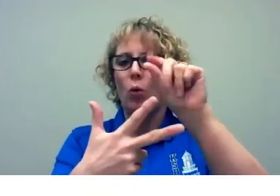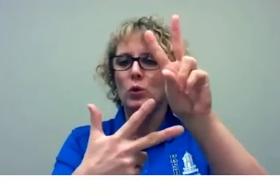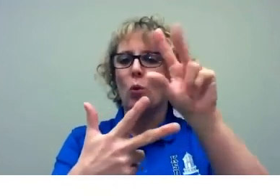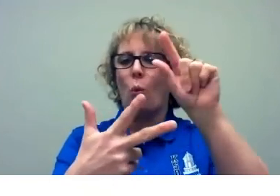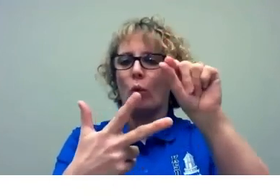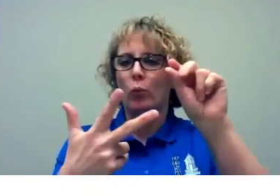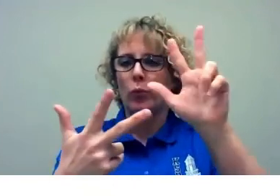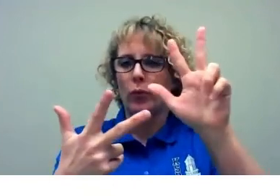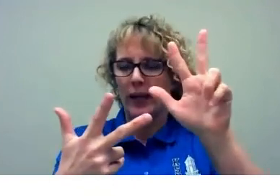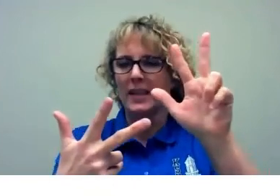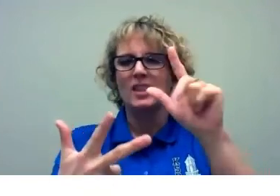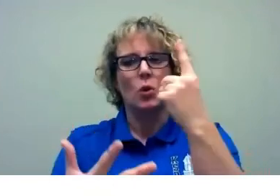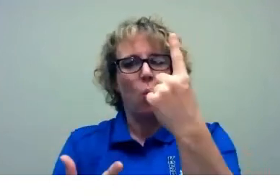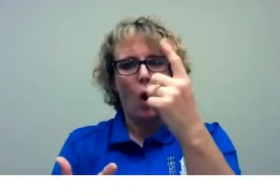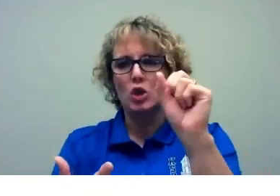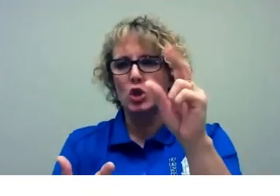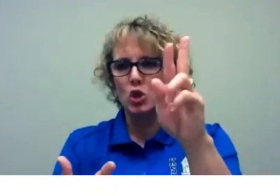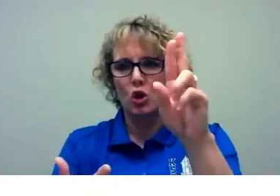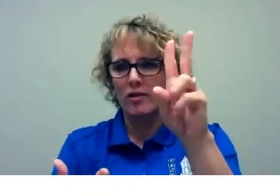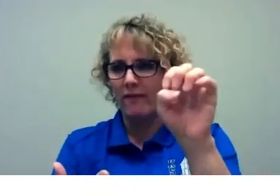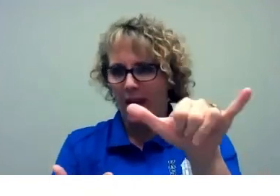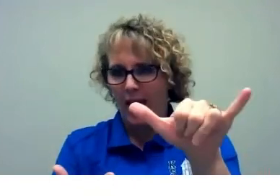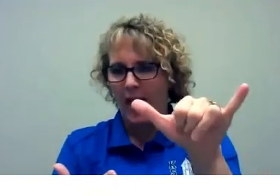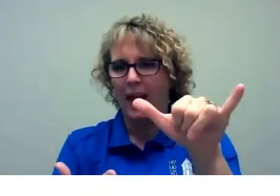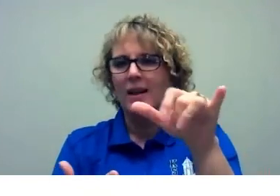But please make sure that you do the survey.